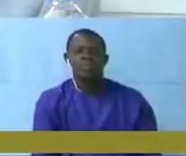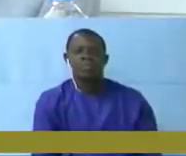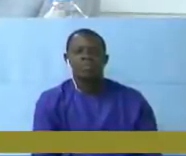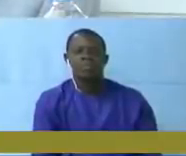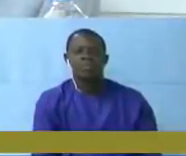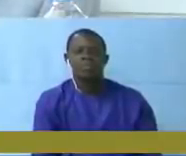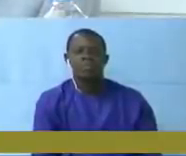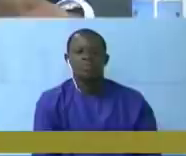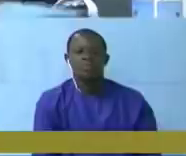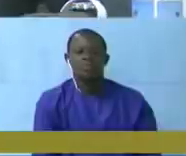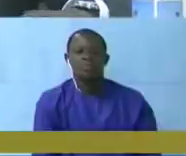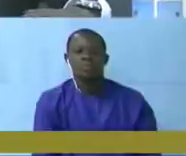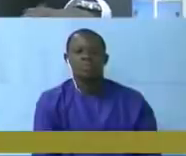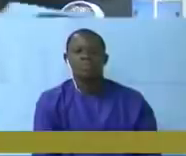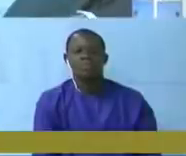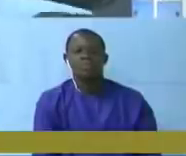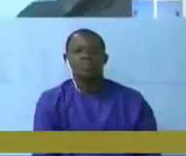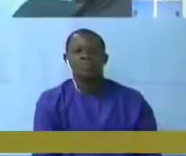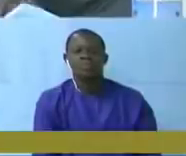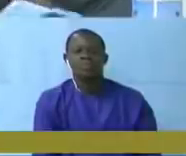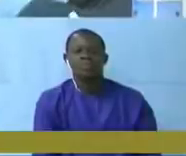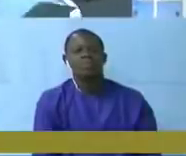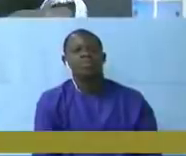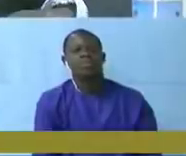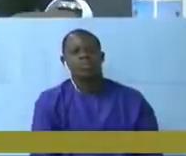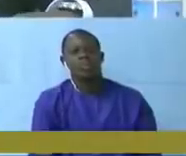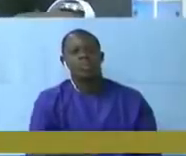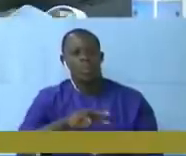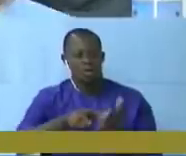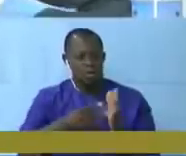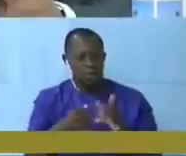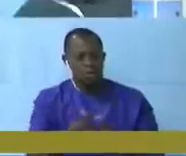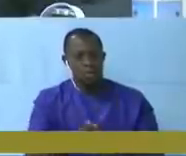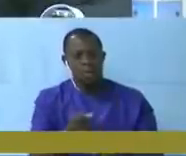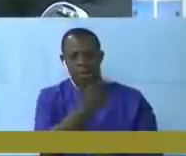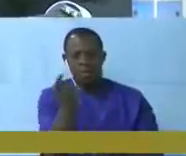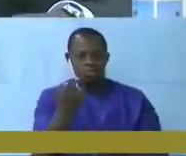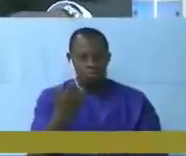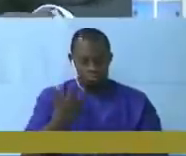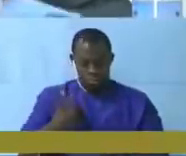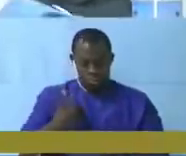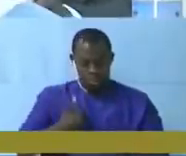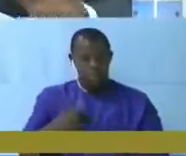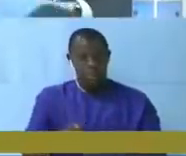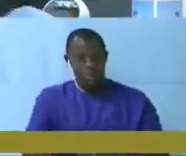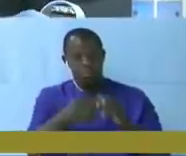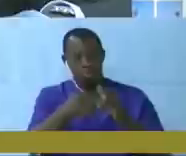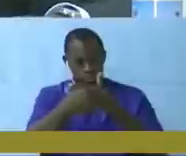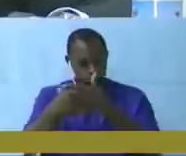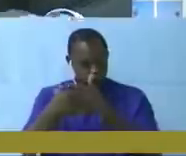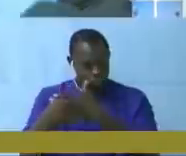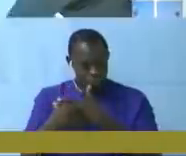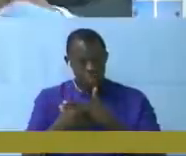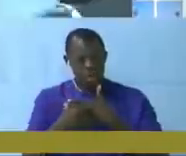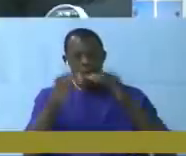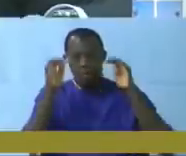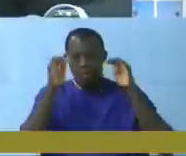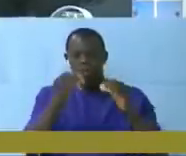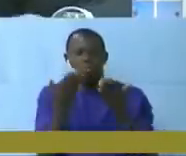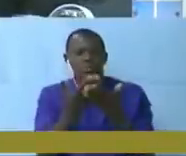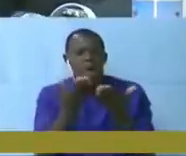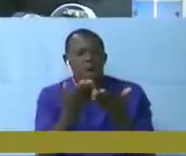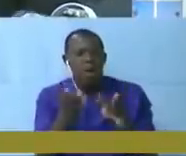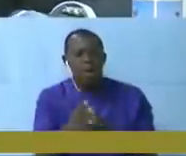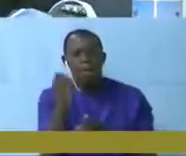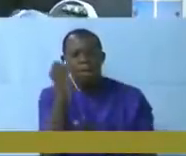ci in essence those public hearings or public consultations were intended